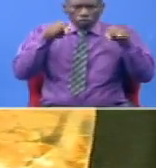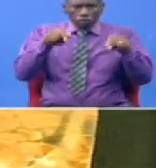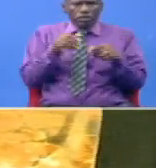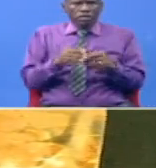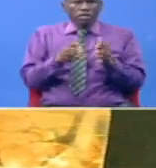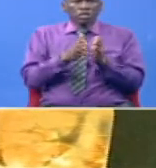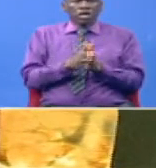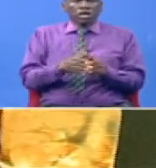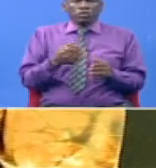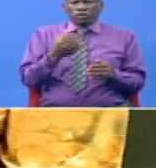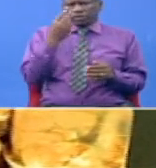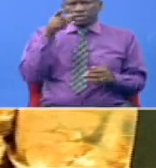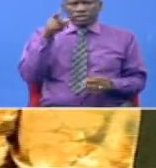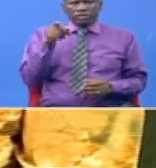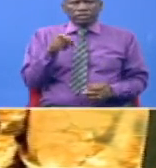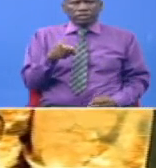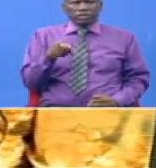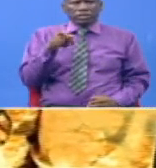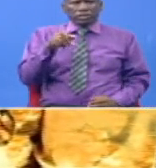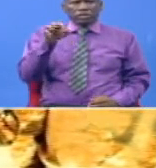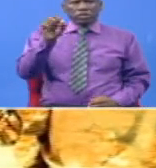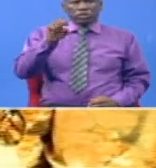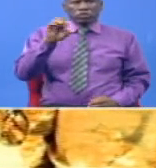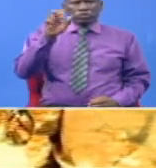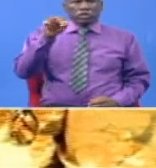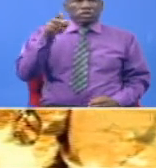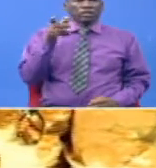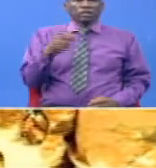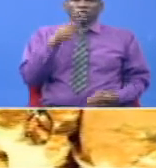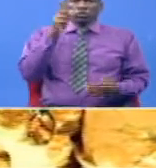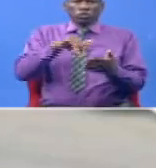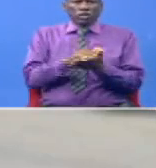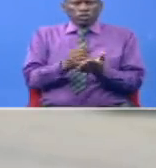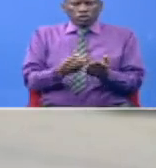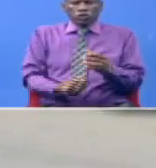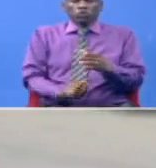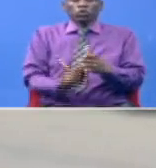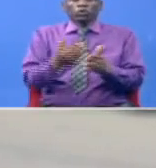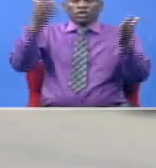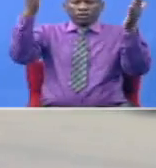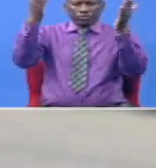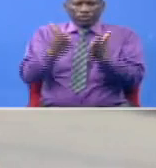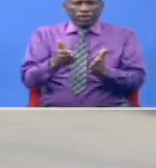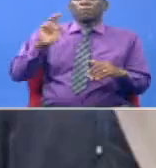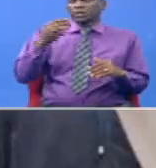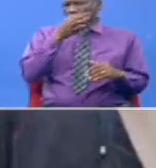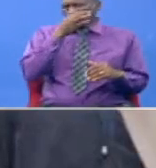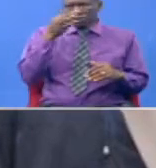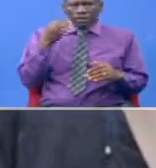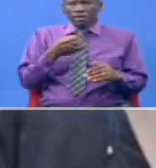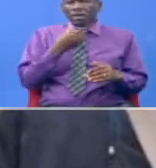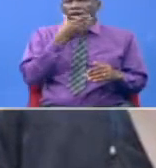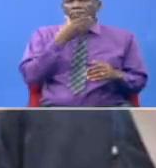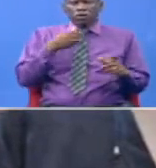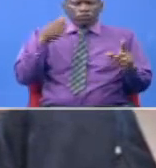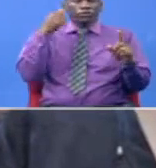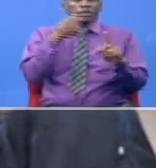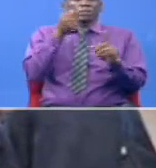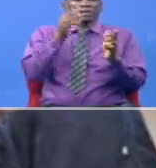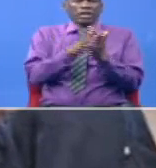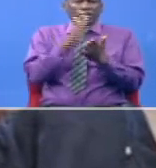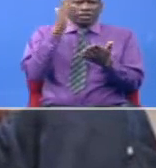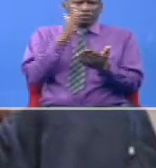And you've caught to hear this. Susan Chepkoech, who says she was raised and schooled in the Rift Valley, has a man of impact. And in